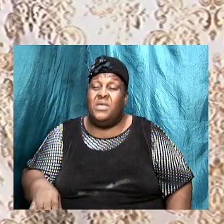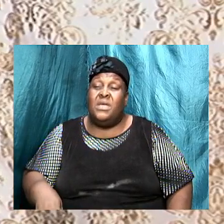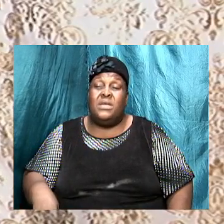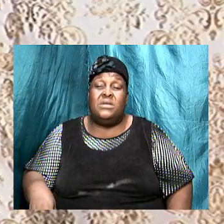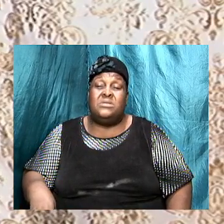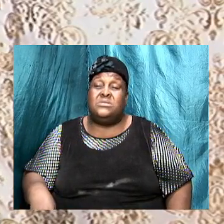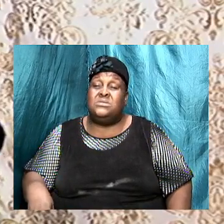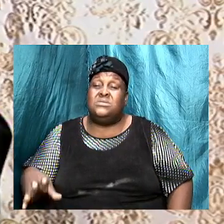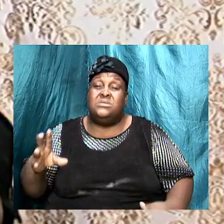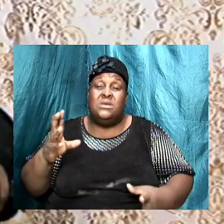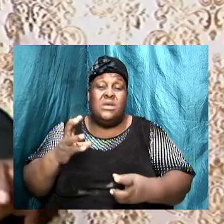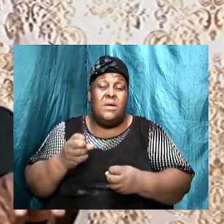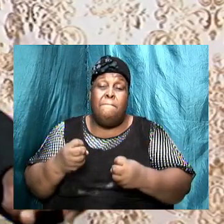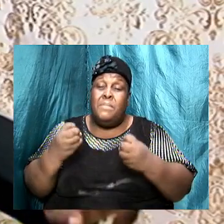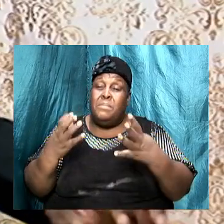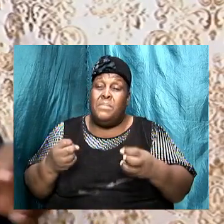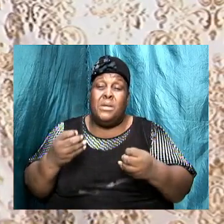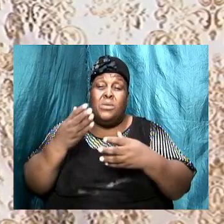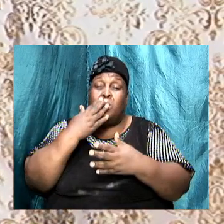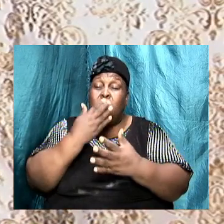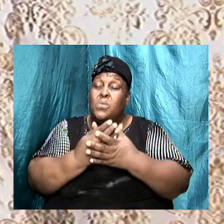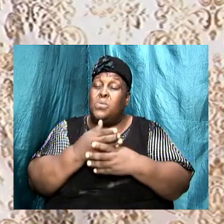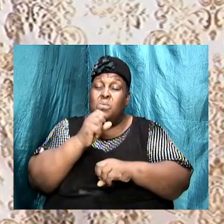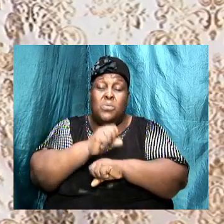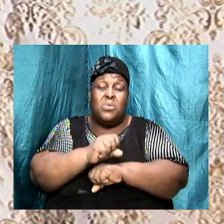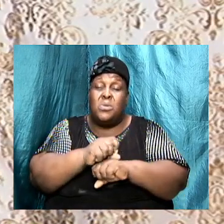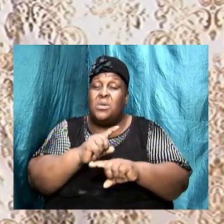good works will not save him.